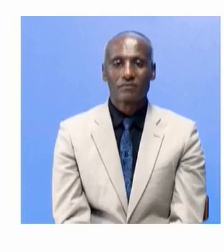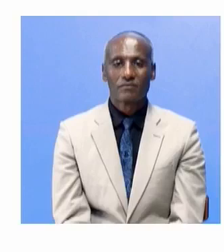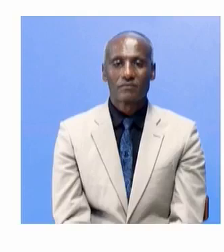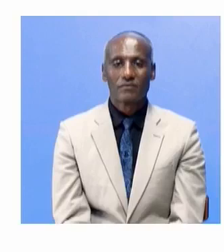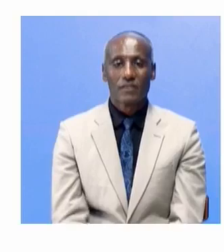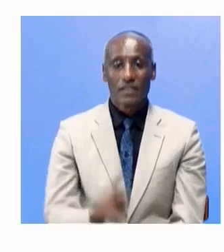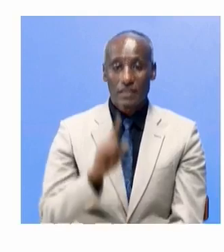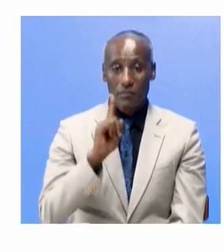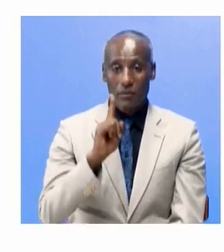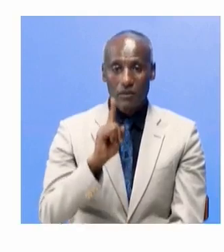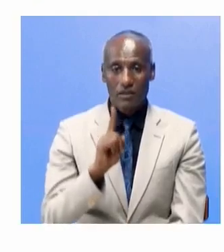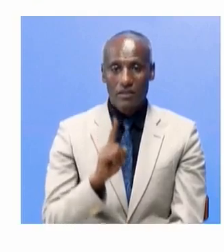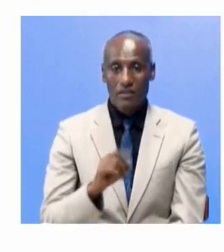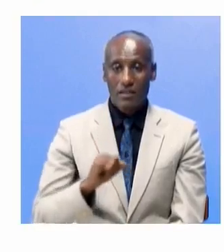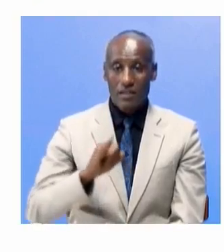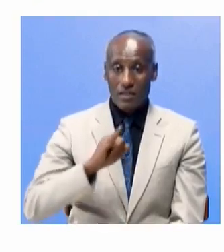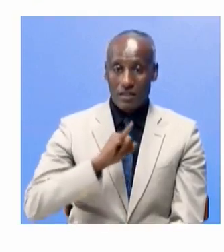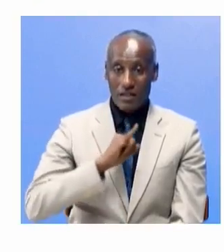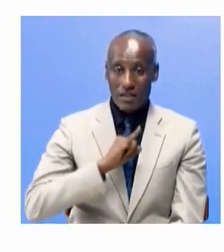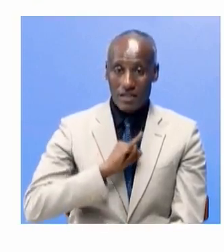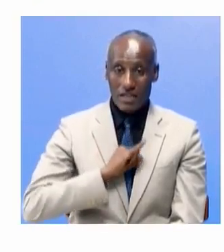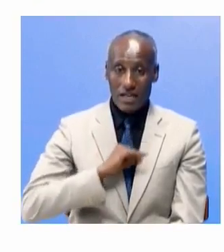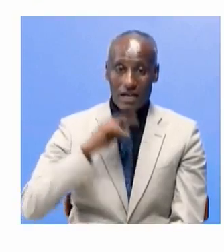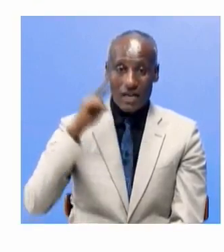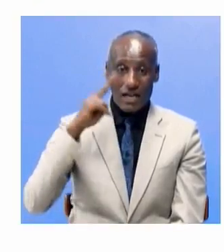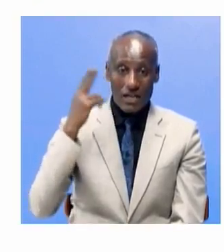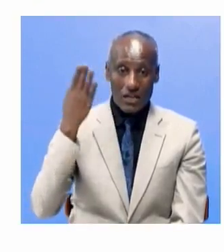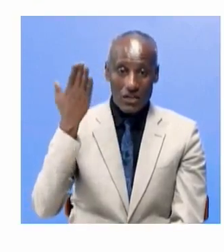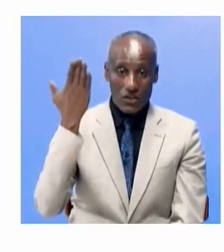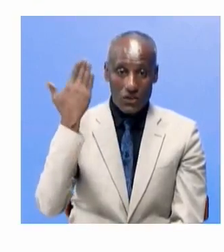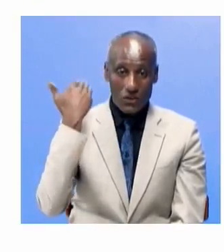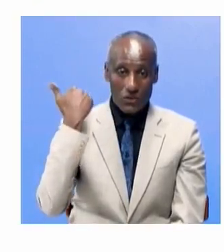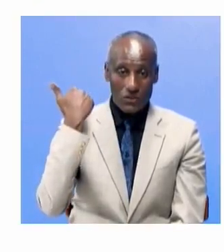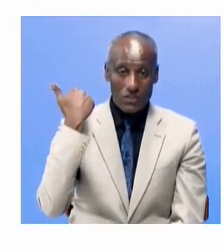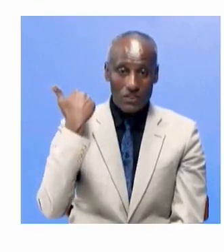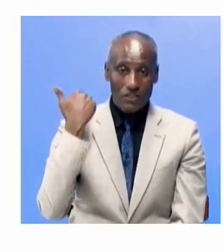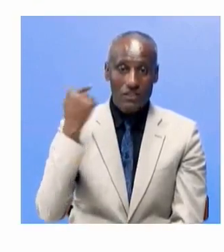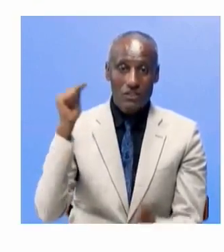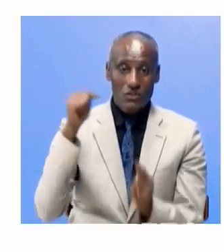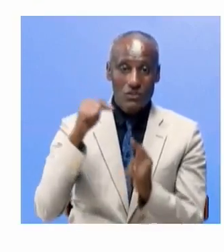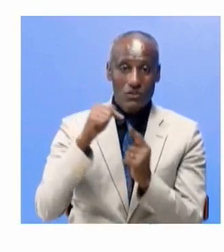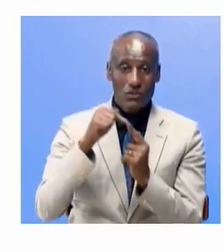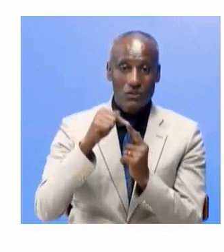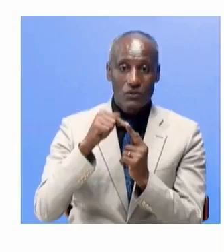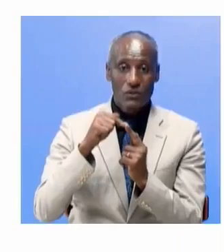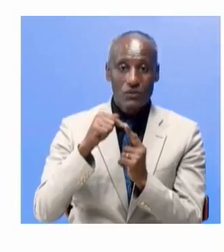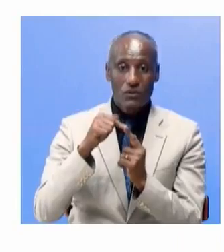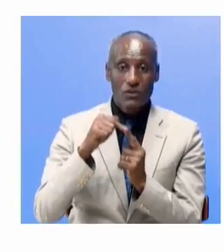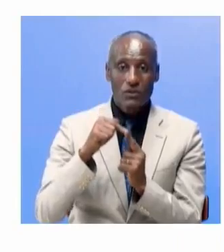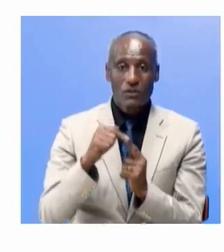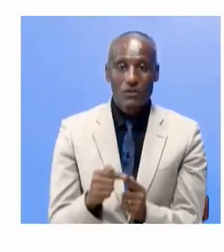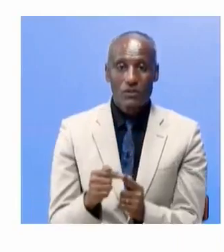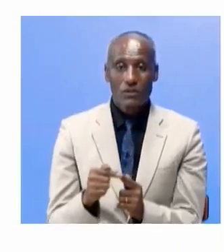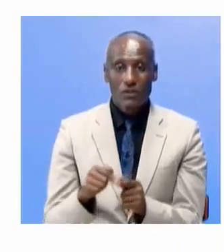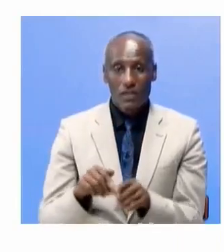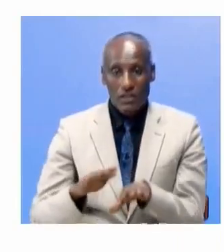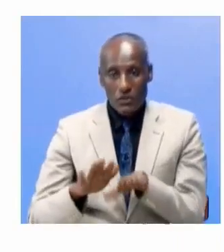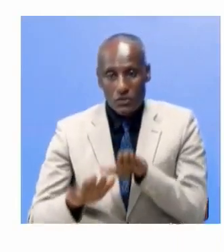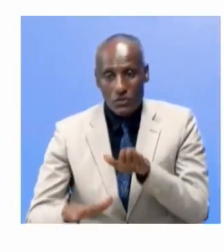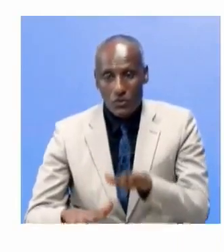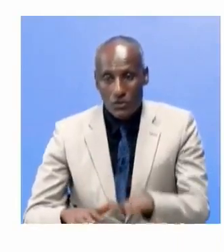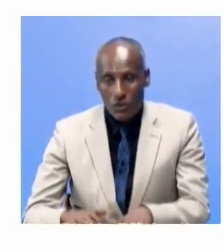1, I used to crawl. I used to